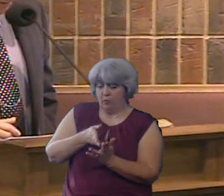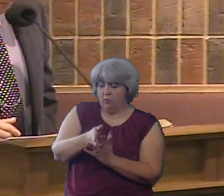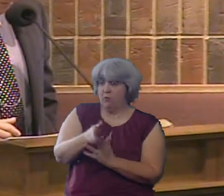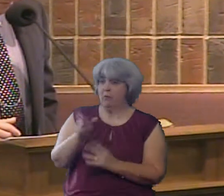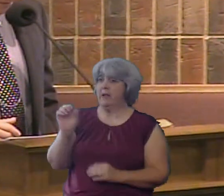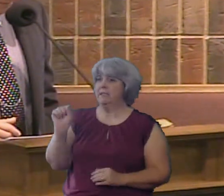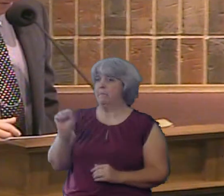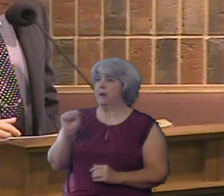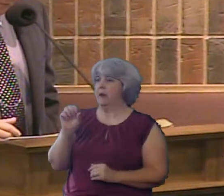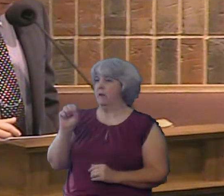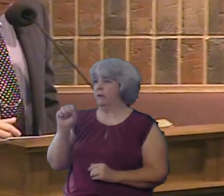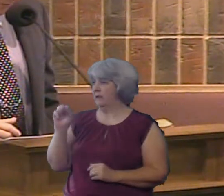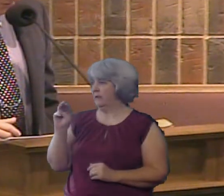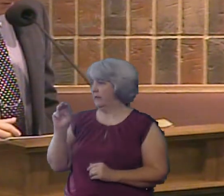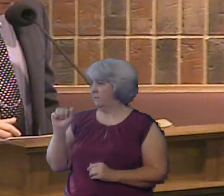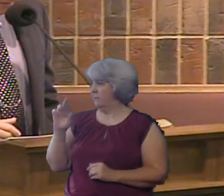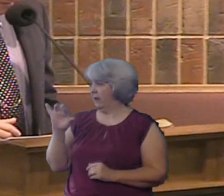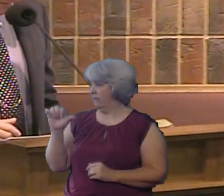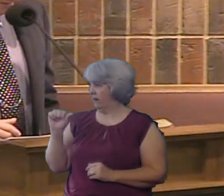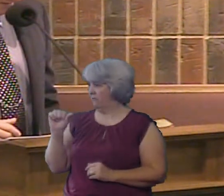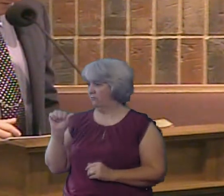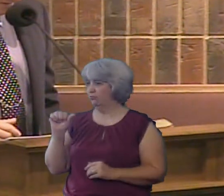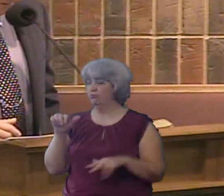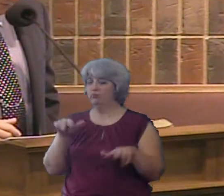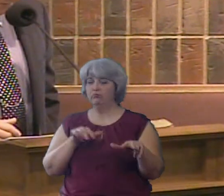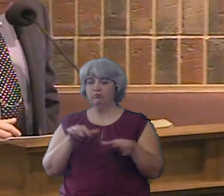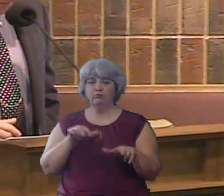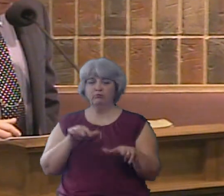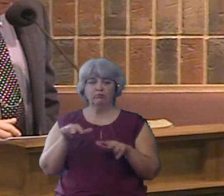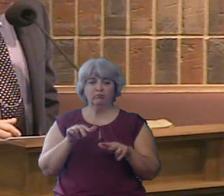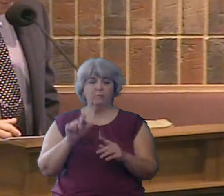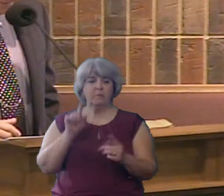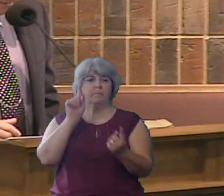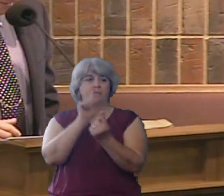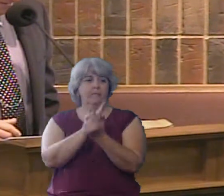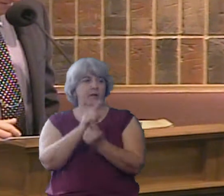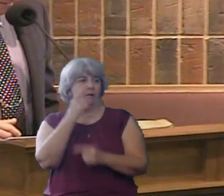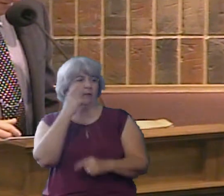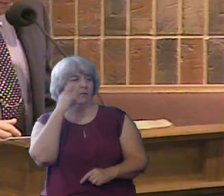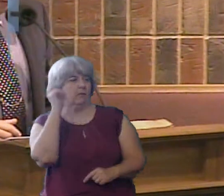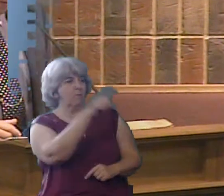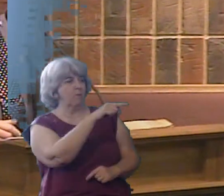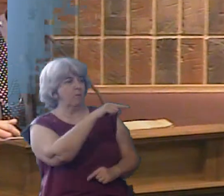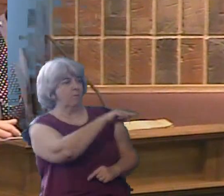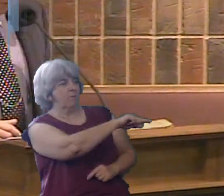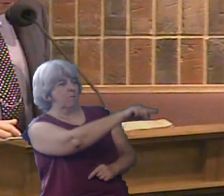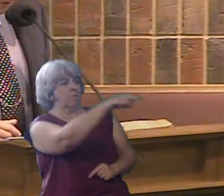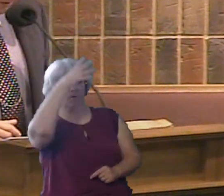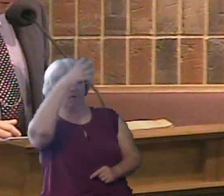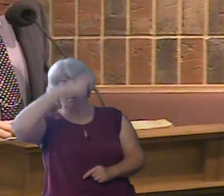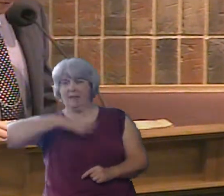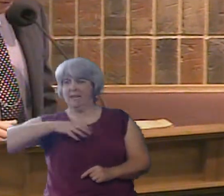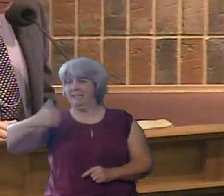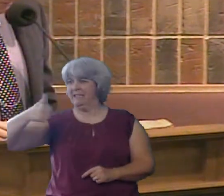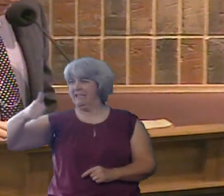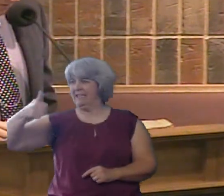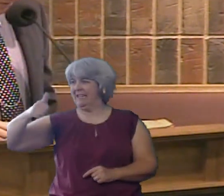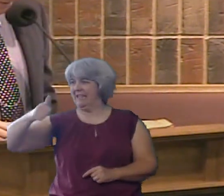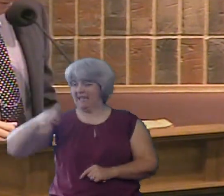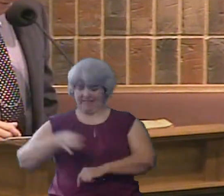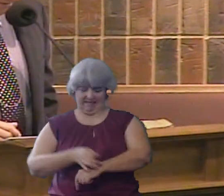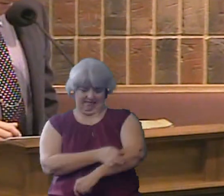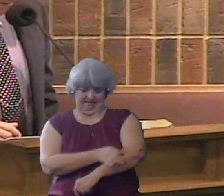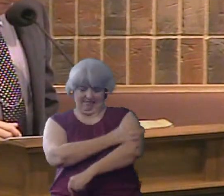met him 10 men who were lepers, who stood afar off. They lifted up their voices and said, Jesus,